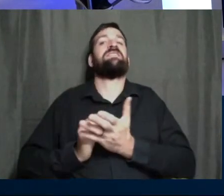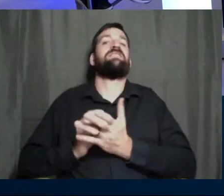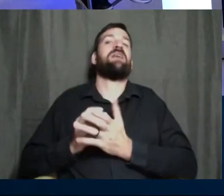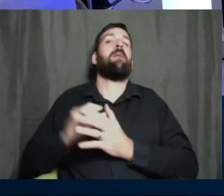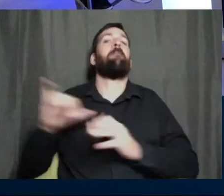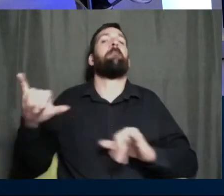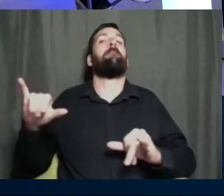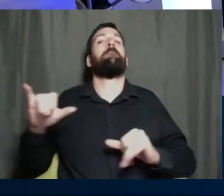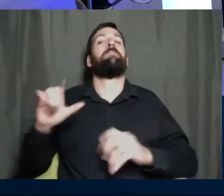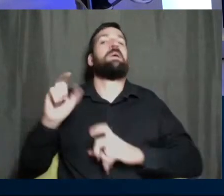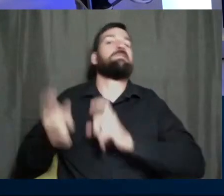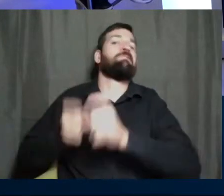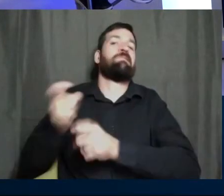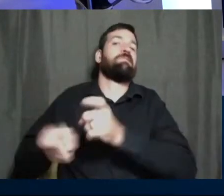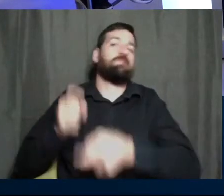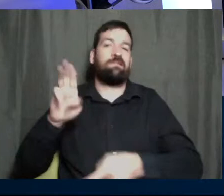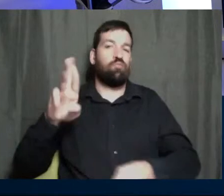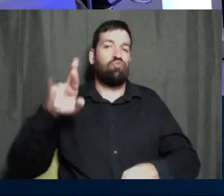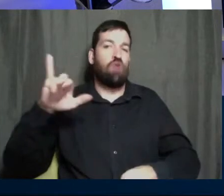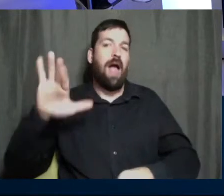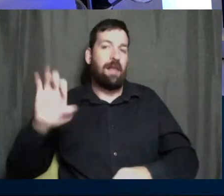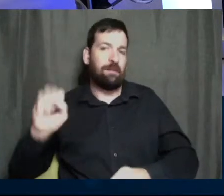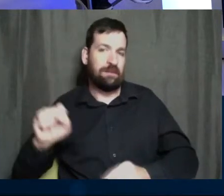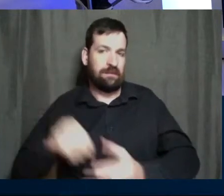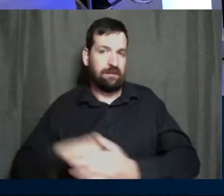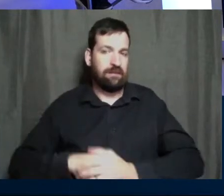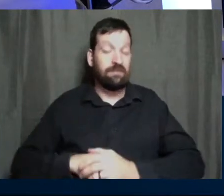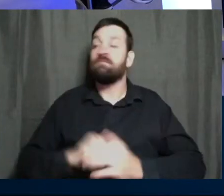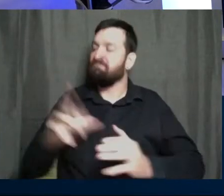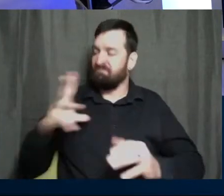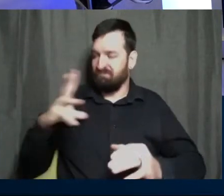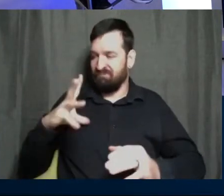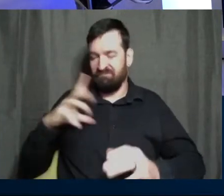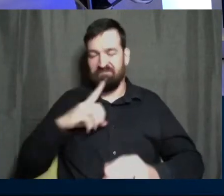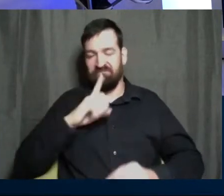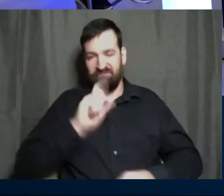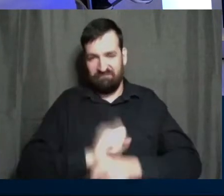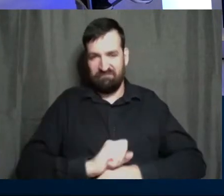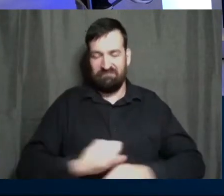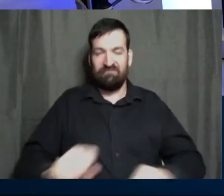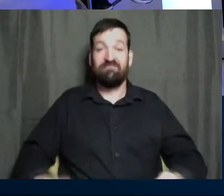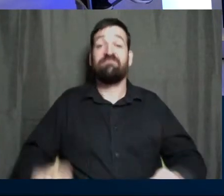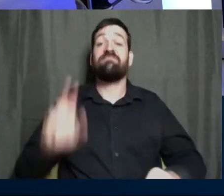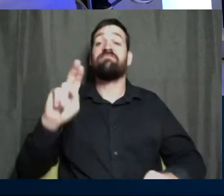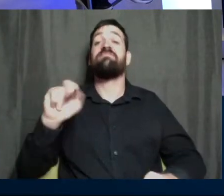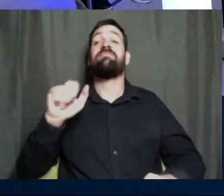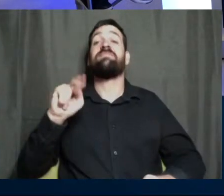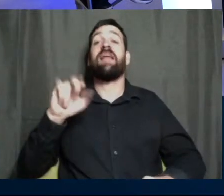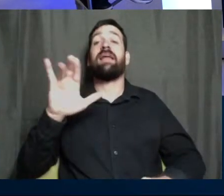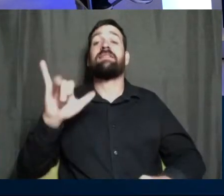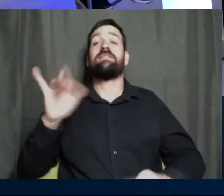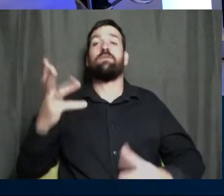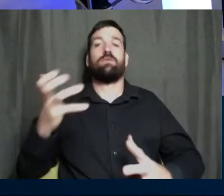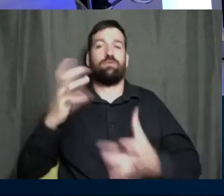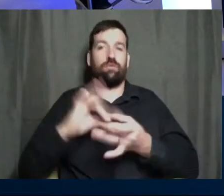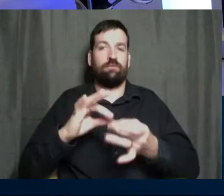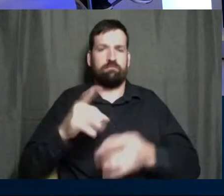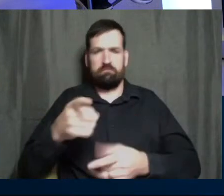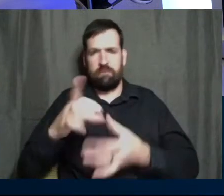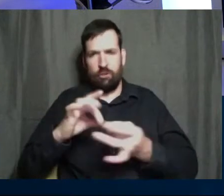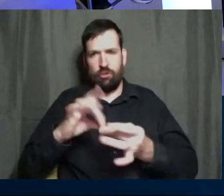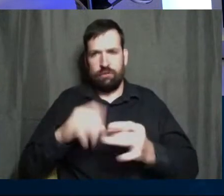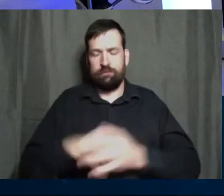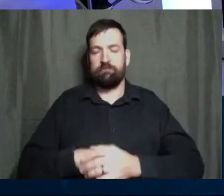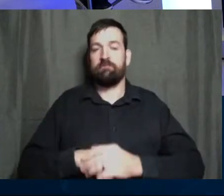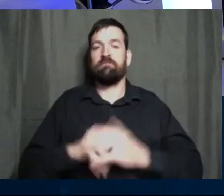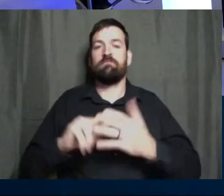parenting. Absolutely. Bribing is good. Bribing is good, 100%. Okay, Nancy wants to know, and you mentioned this, how do you get your sense